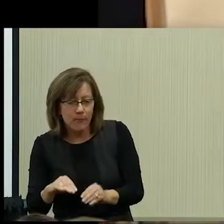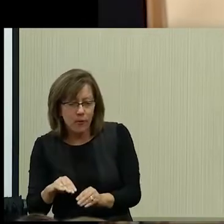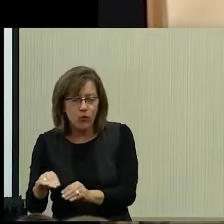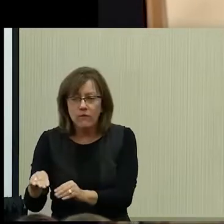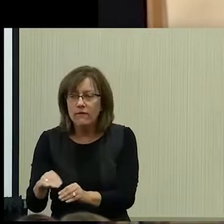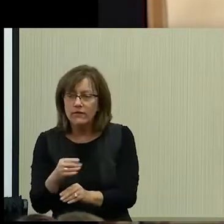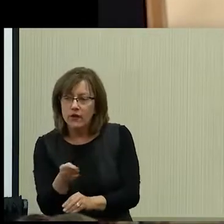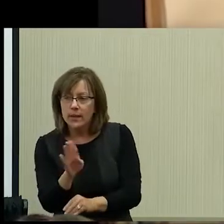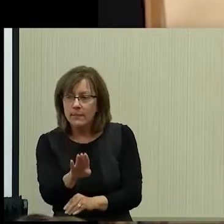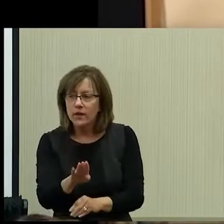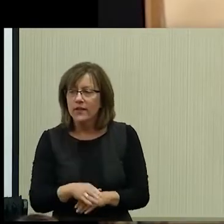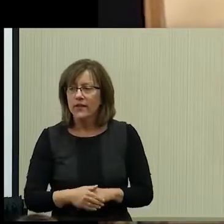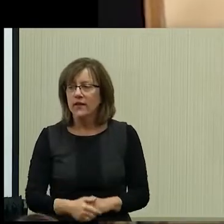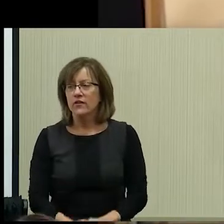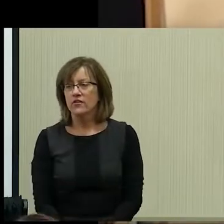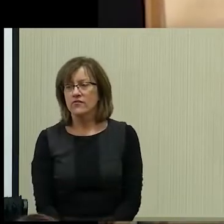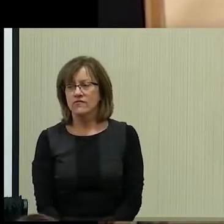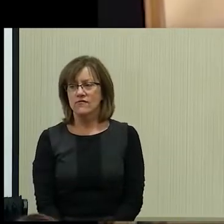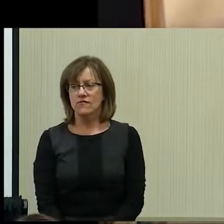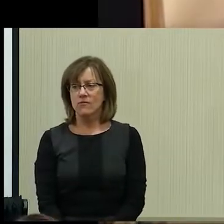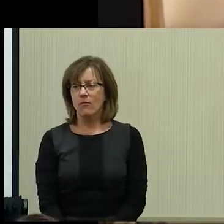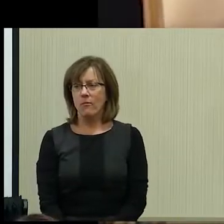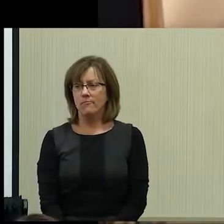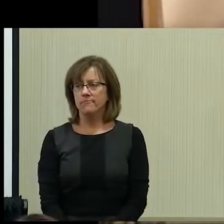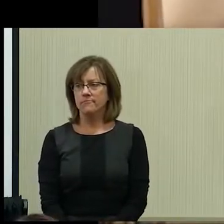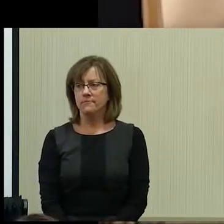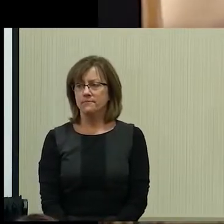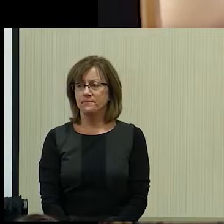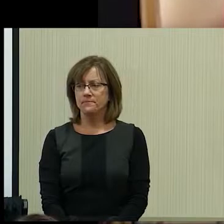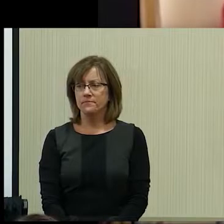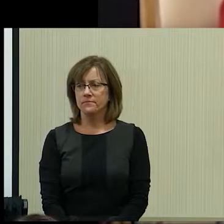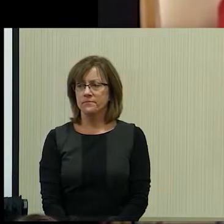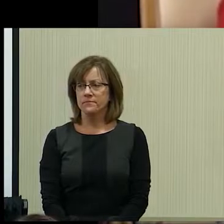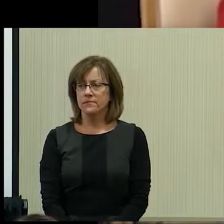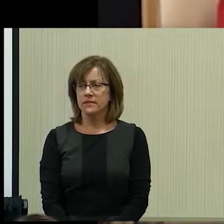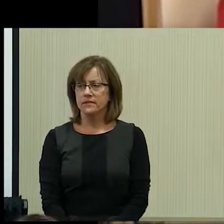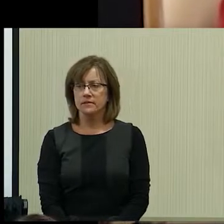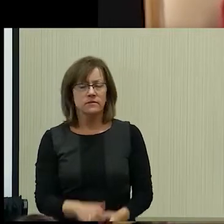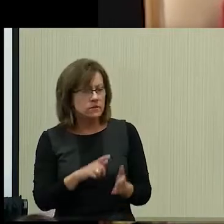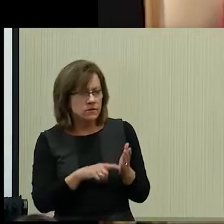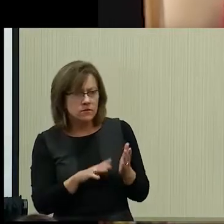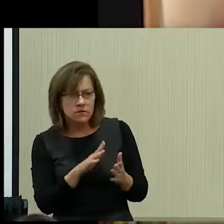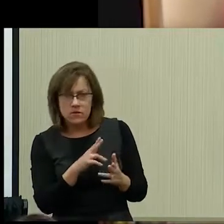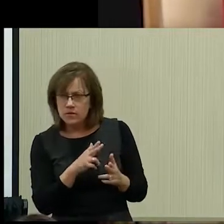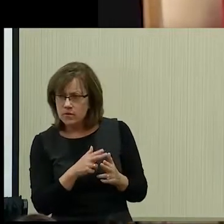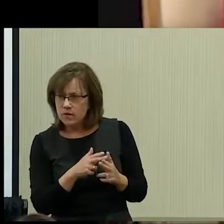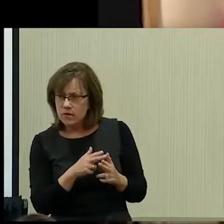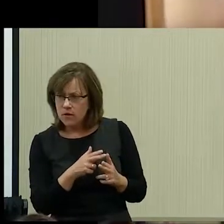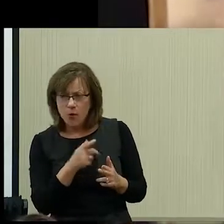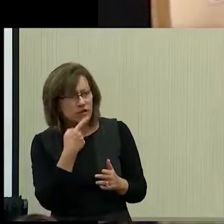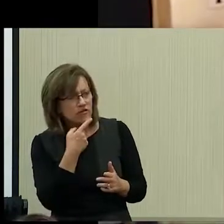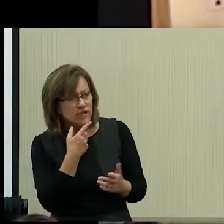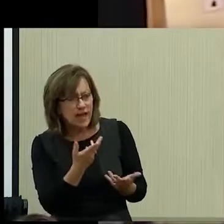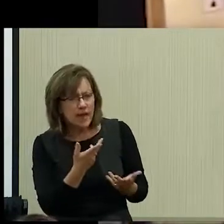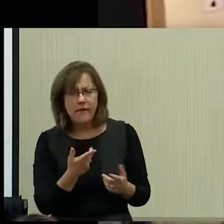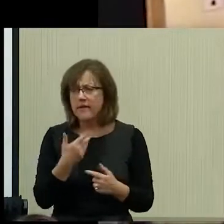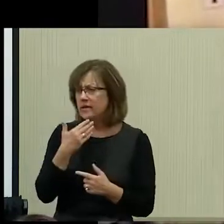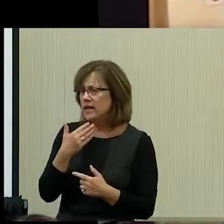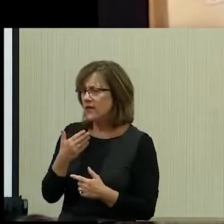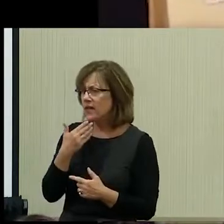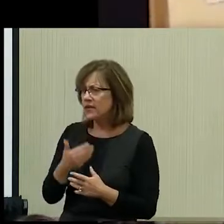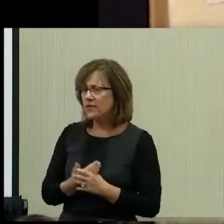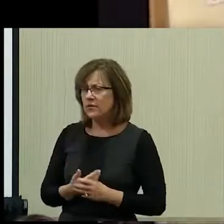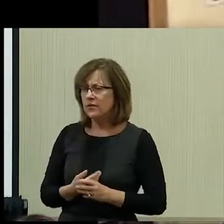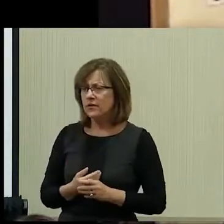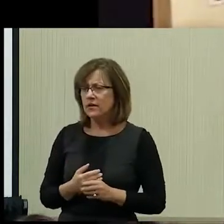you that it was up over that? No. Okay. Where's that going to go on his what? Neck. On his neck. Where's your neck? Right